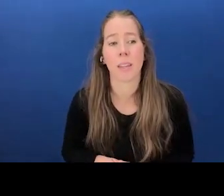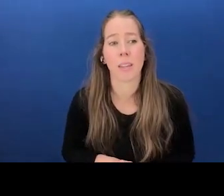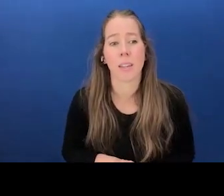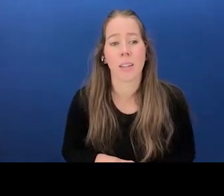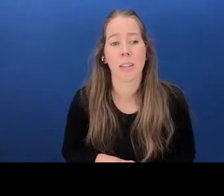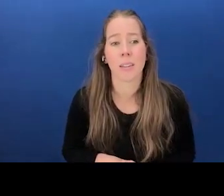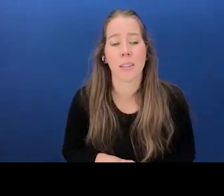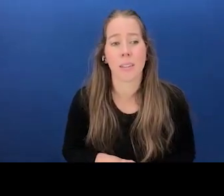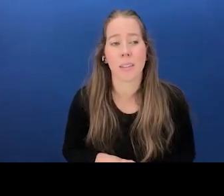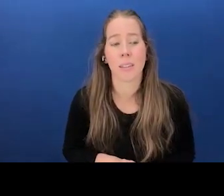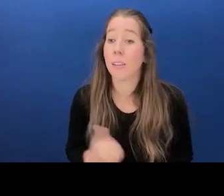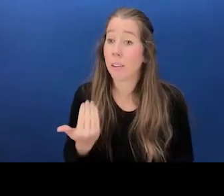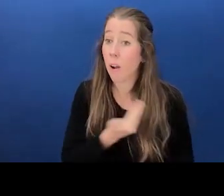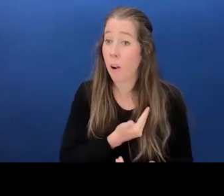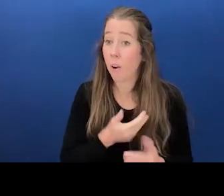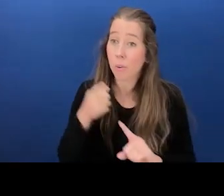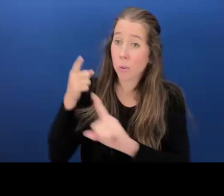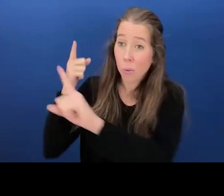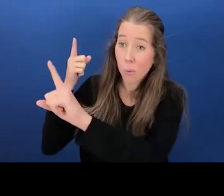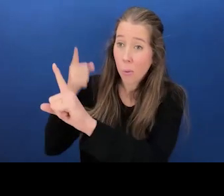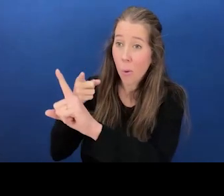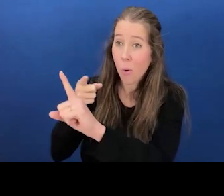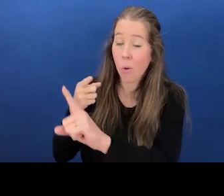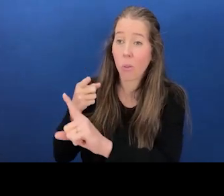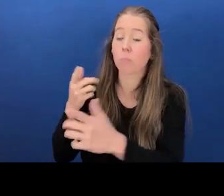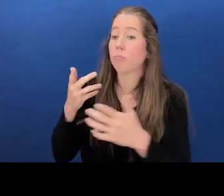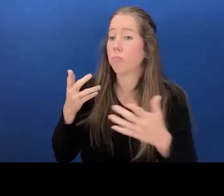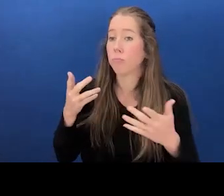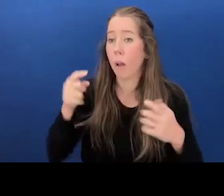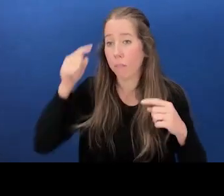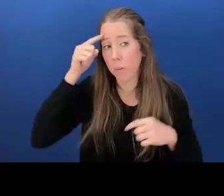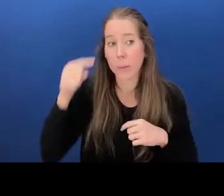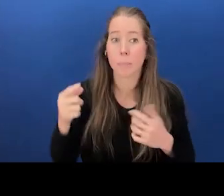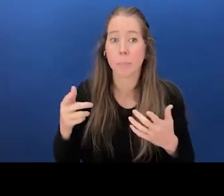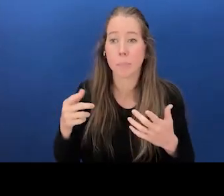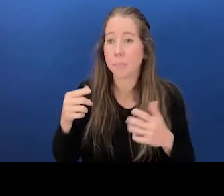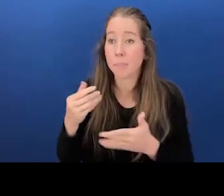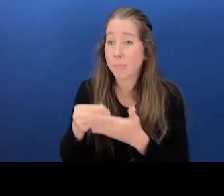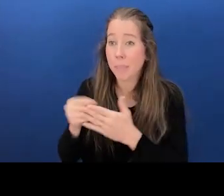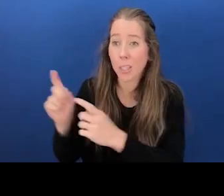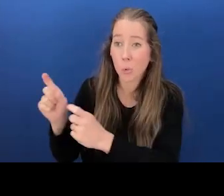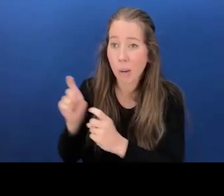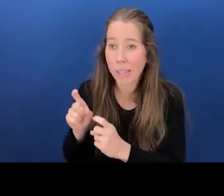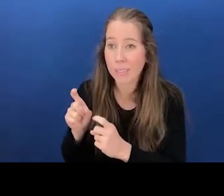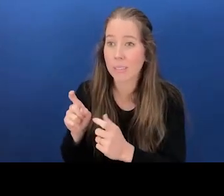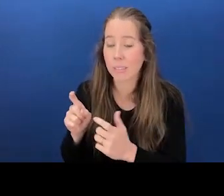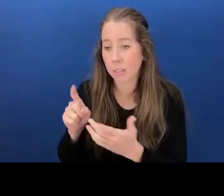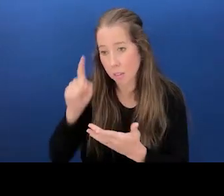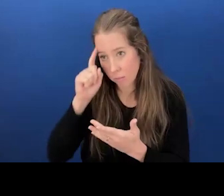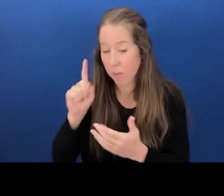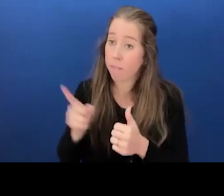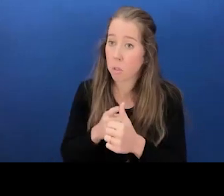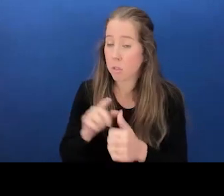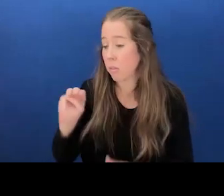our goal, our objective of these grants for the first module